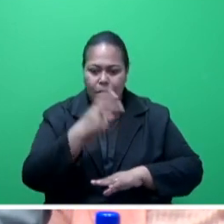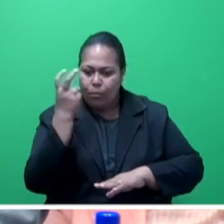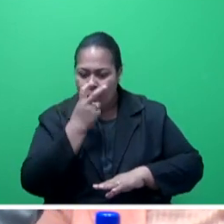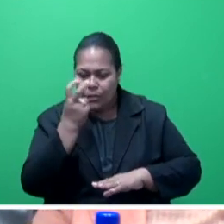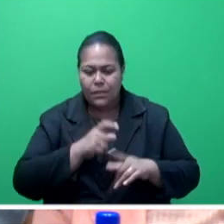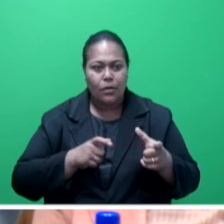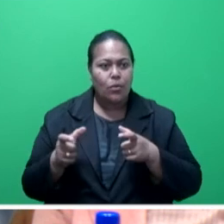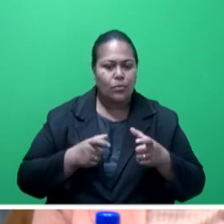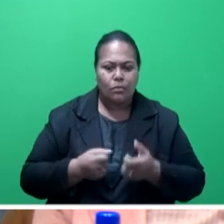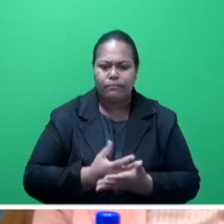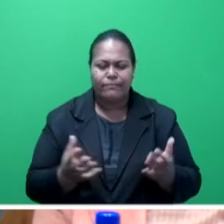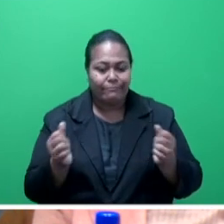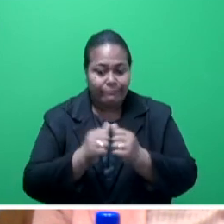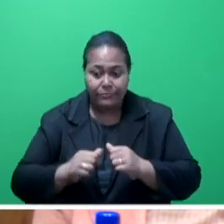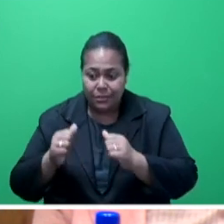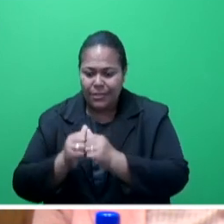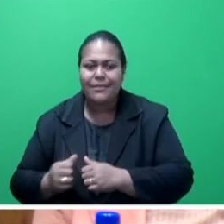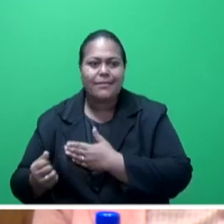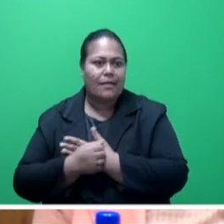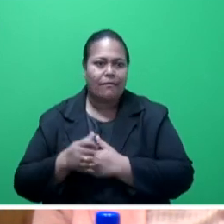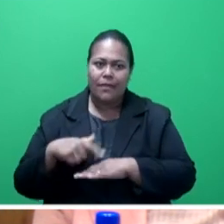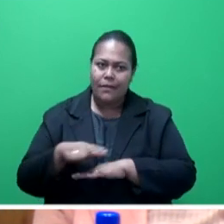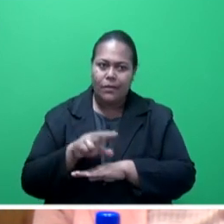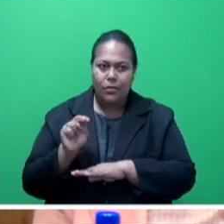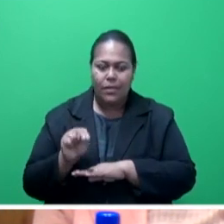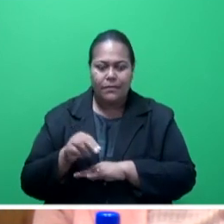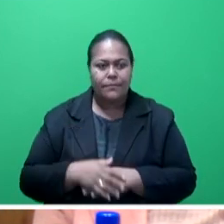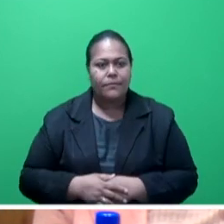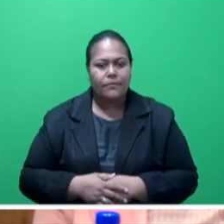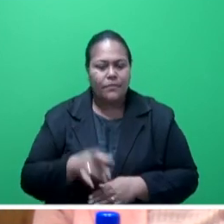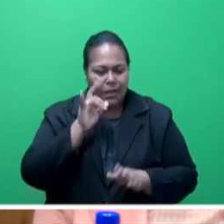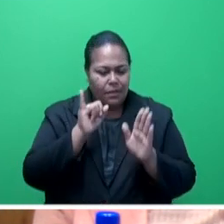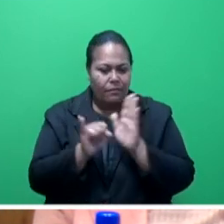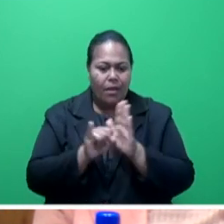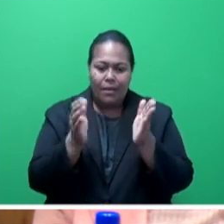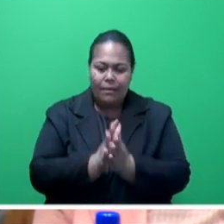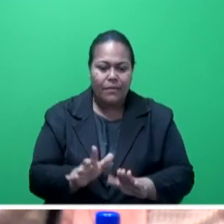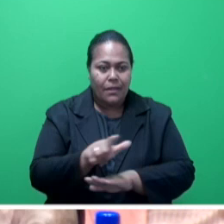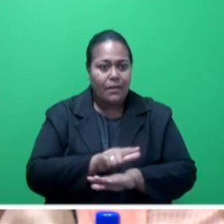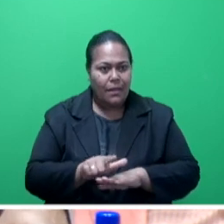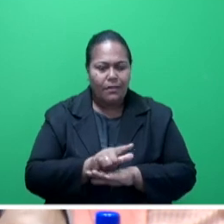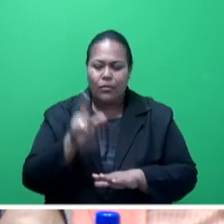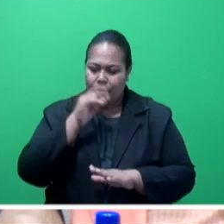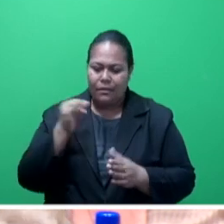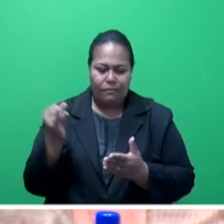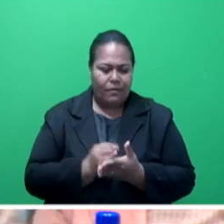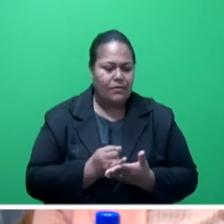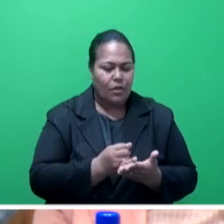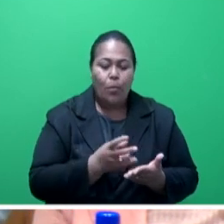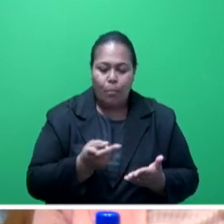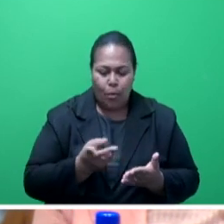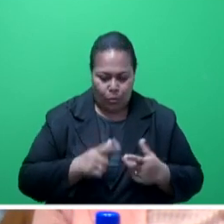developments such as squatting on state land. And it includes identifying vacant state land for investment by both locals and